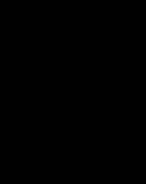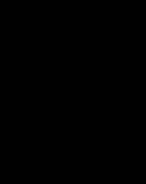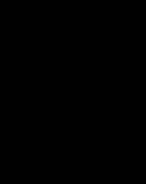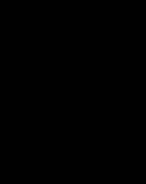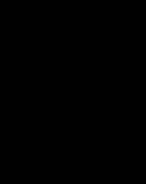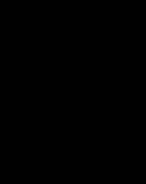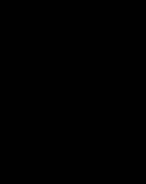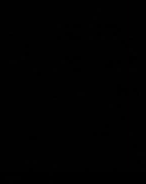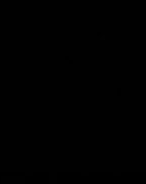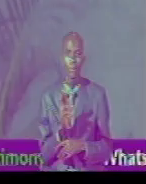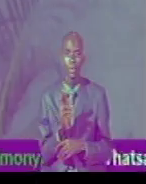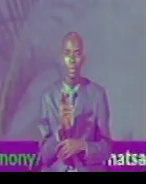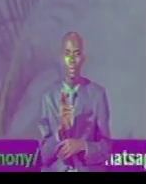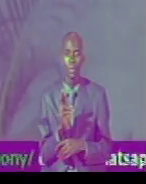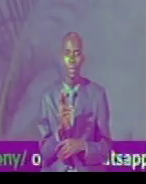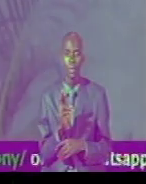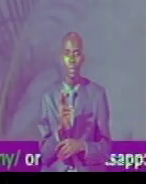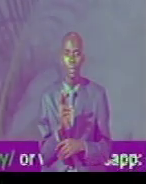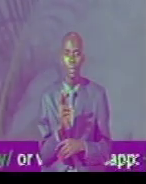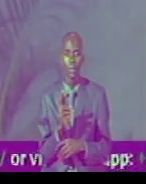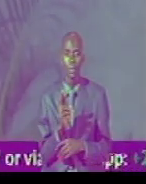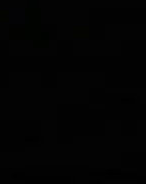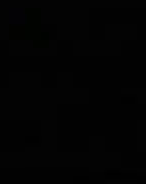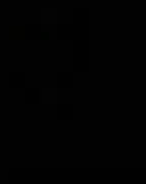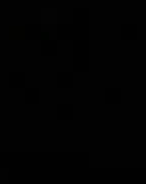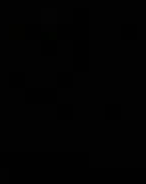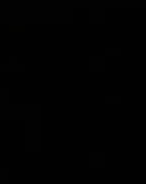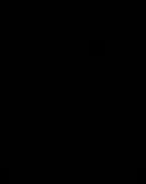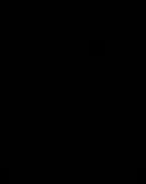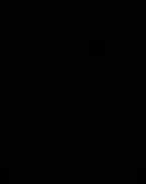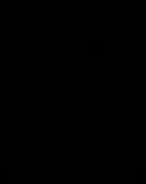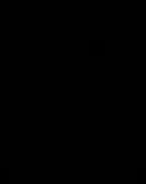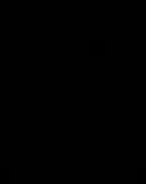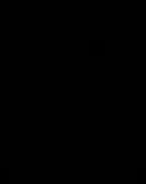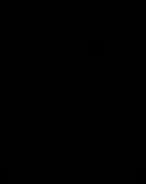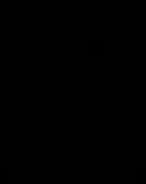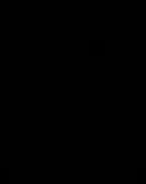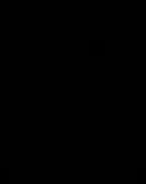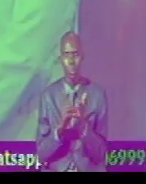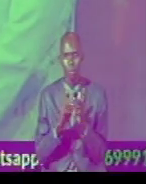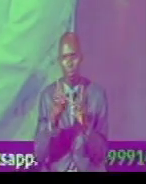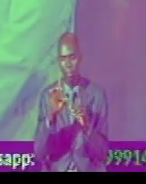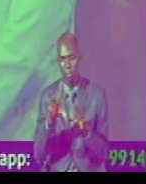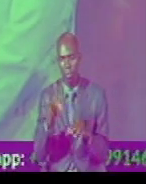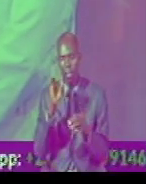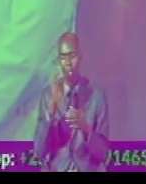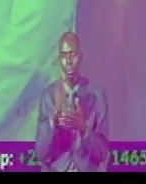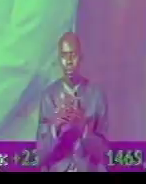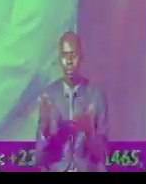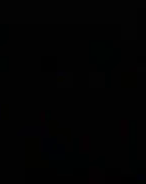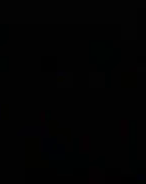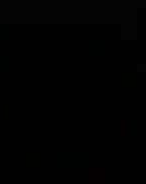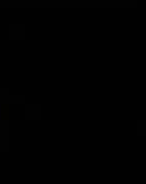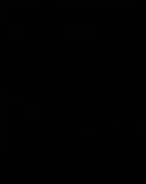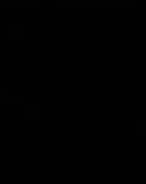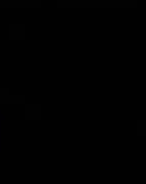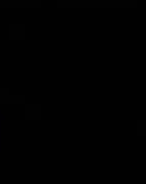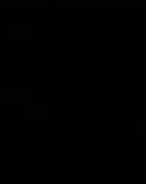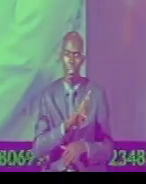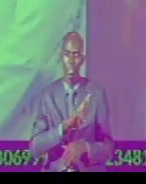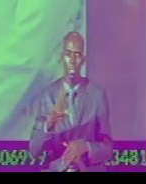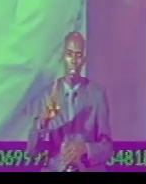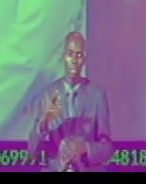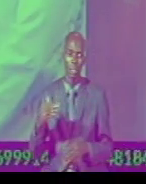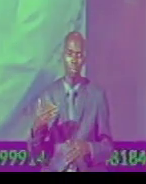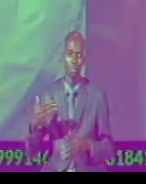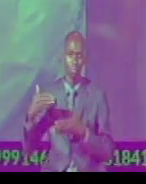they diagnosed me of lumps in the breast. So after that,